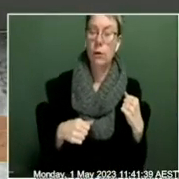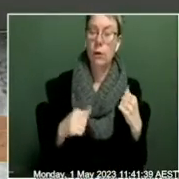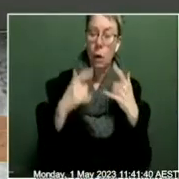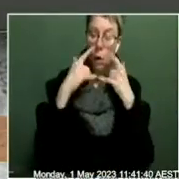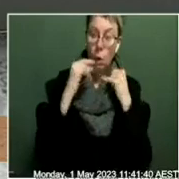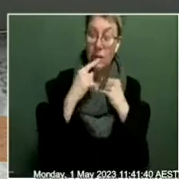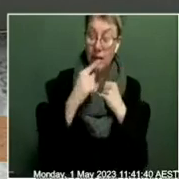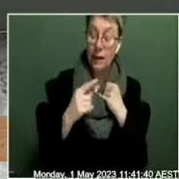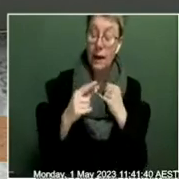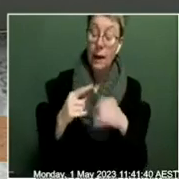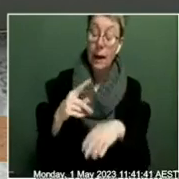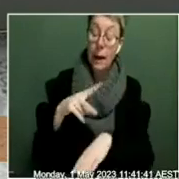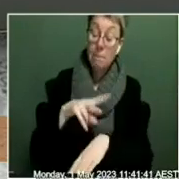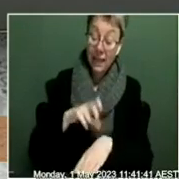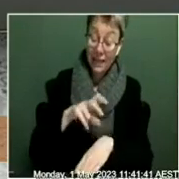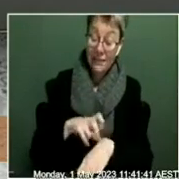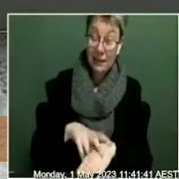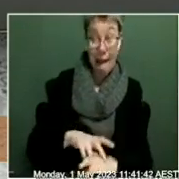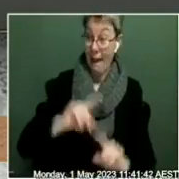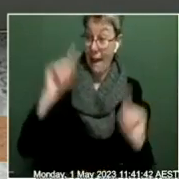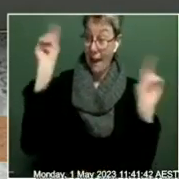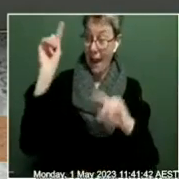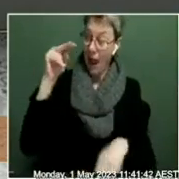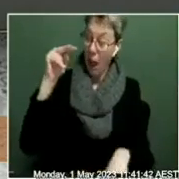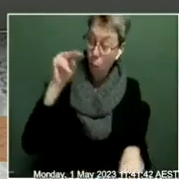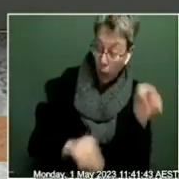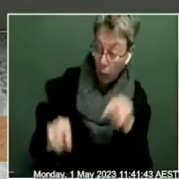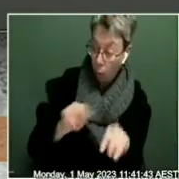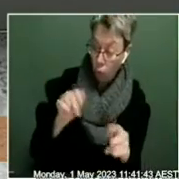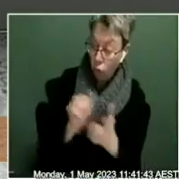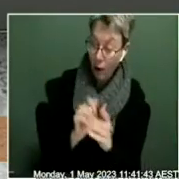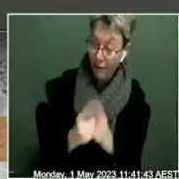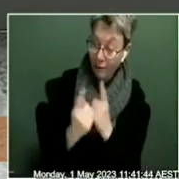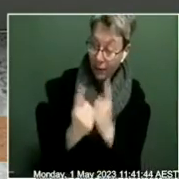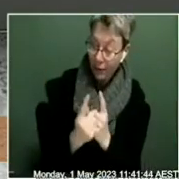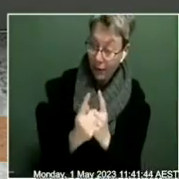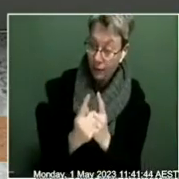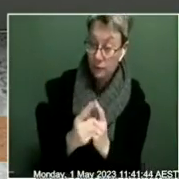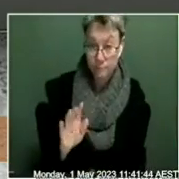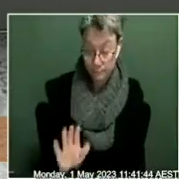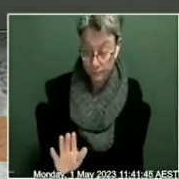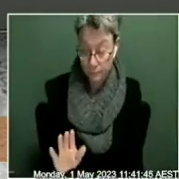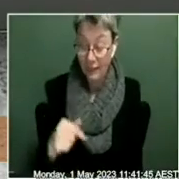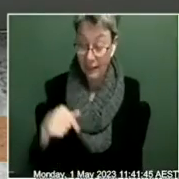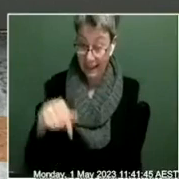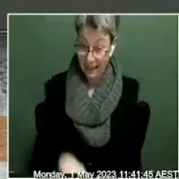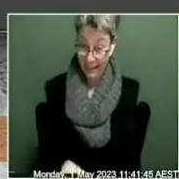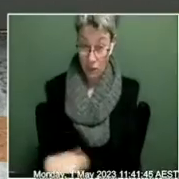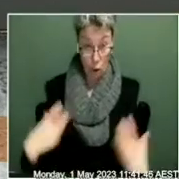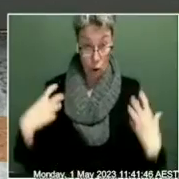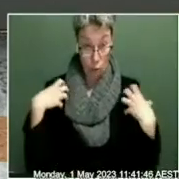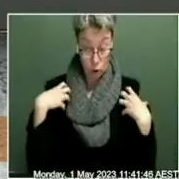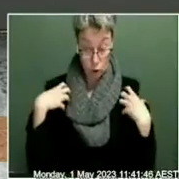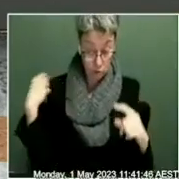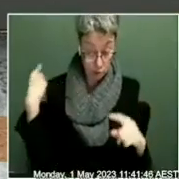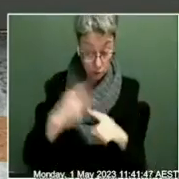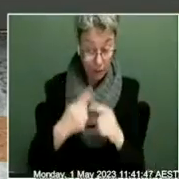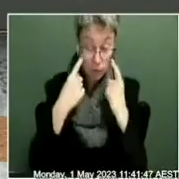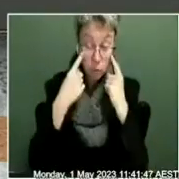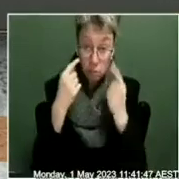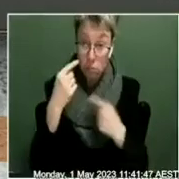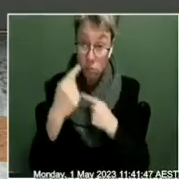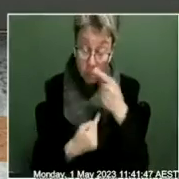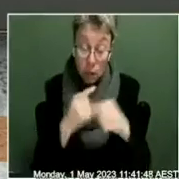about that very discretion being exercised in a racist way, those concerns remain